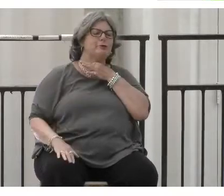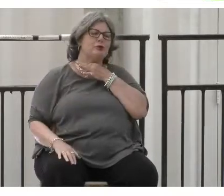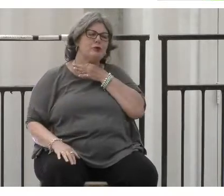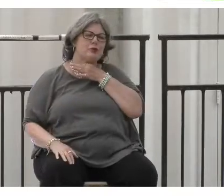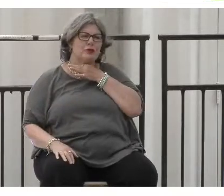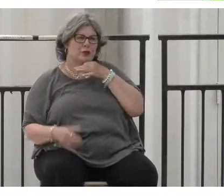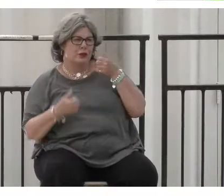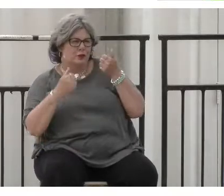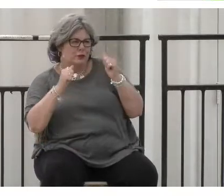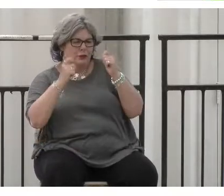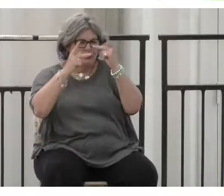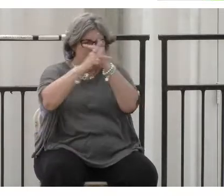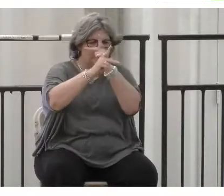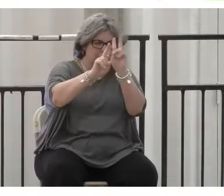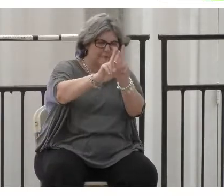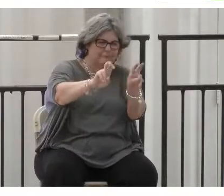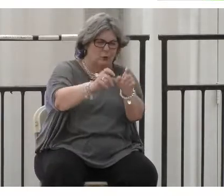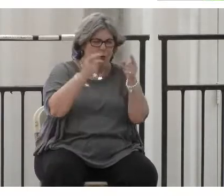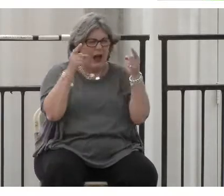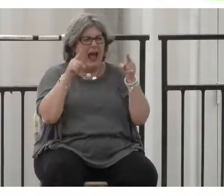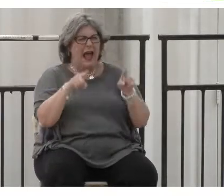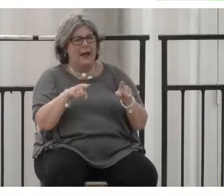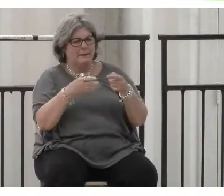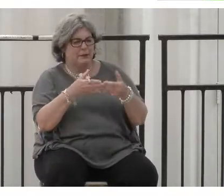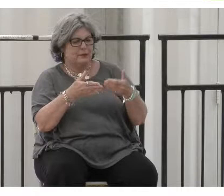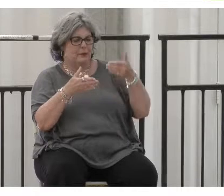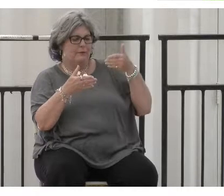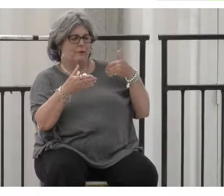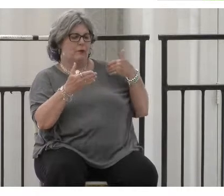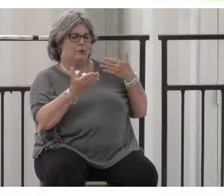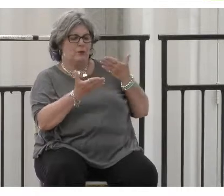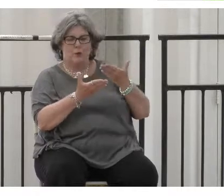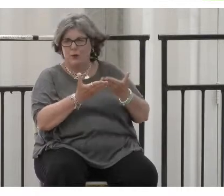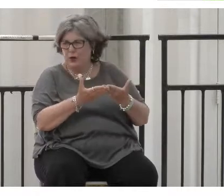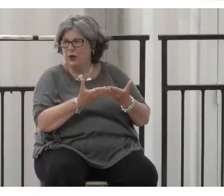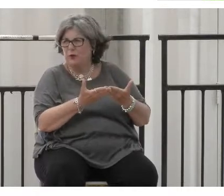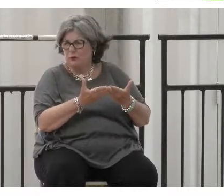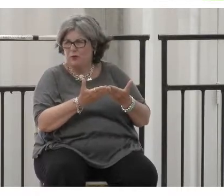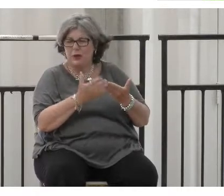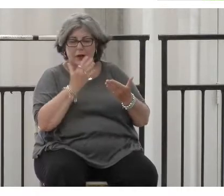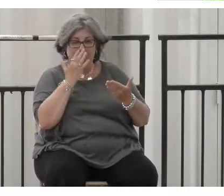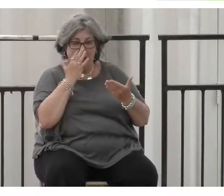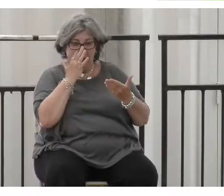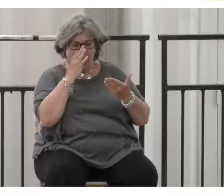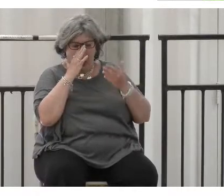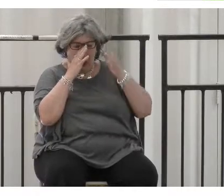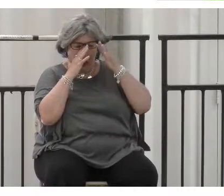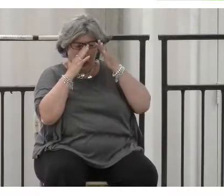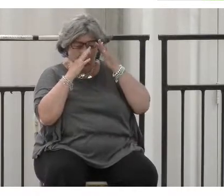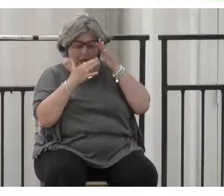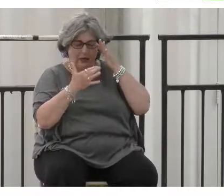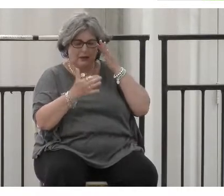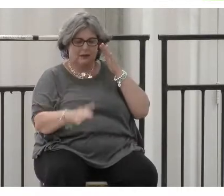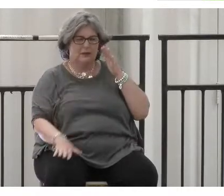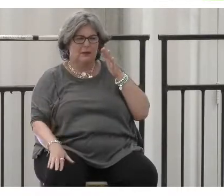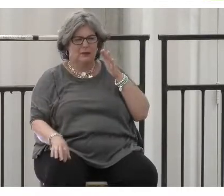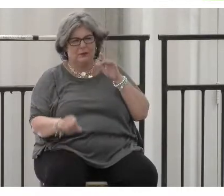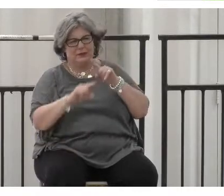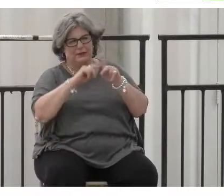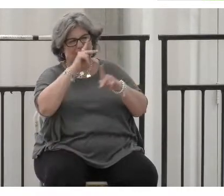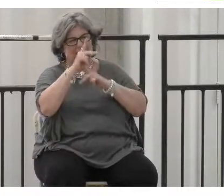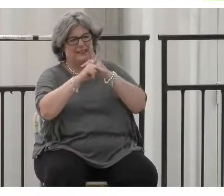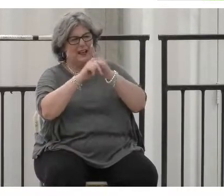to try to find out what happened before we arrived with perhaps different style of